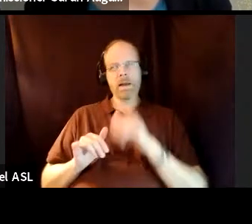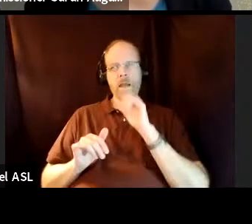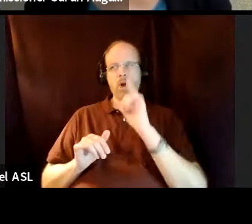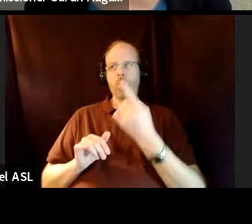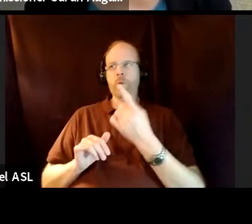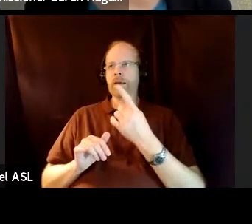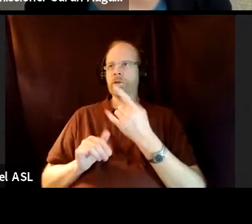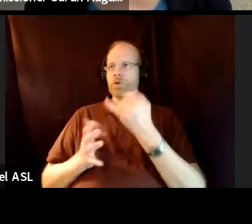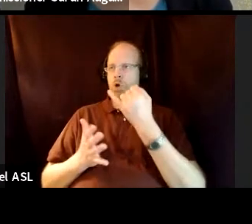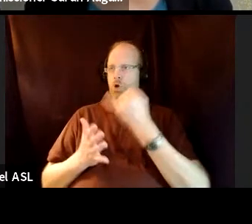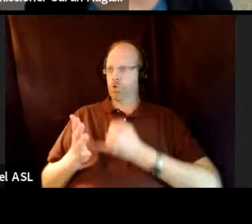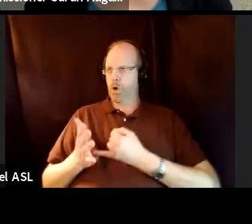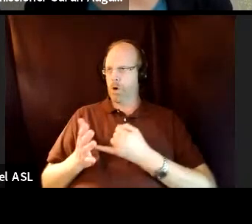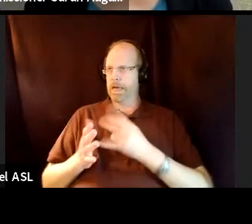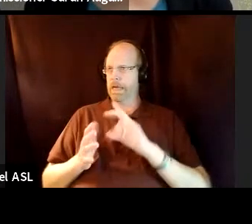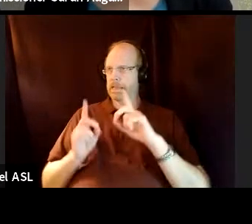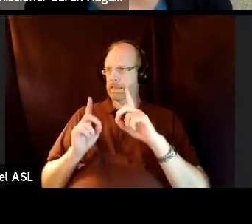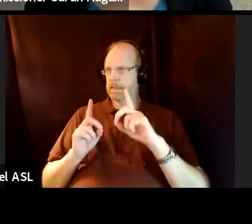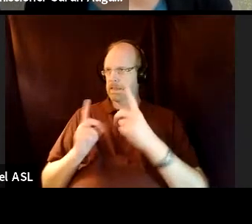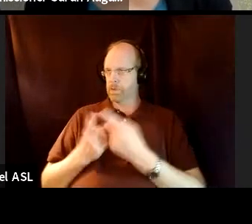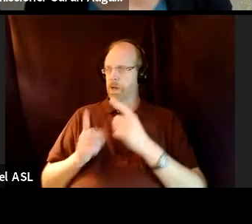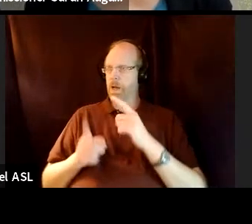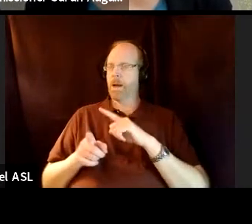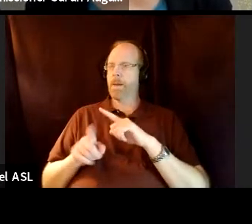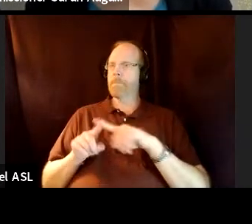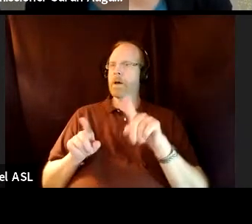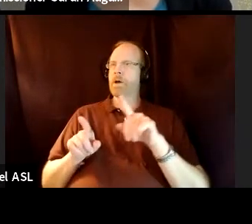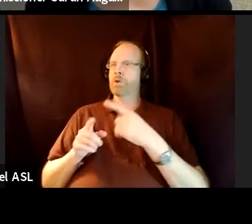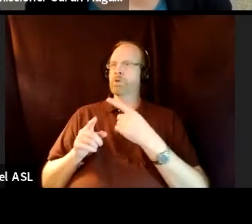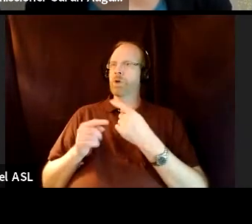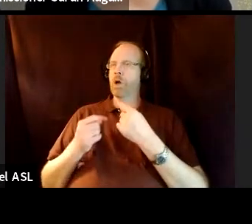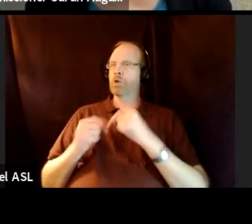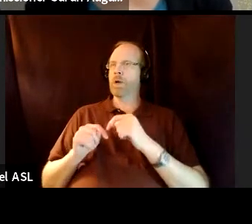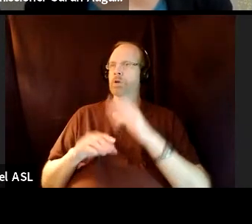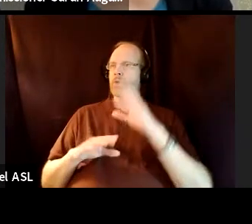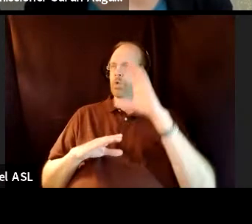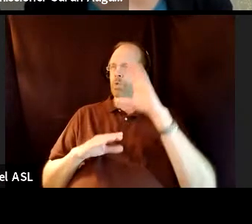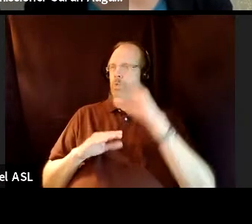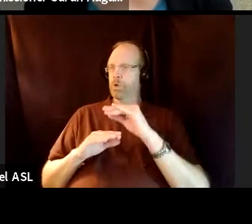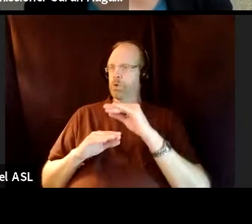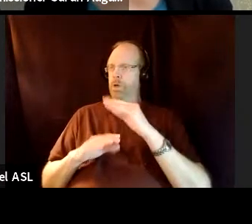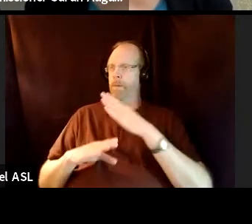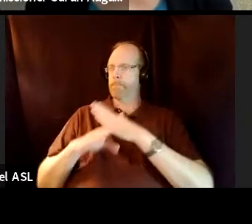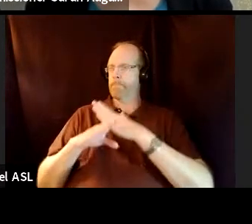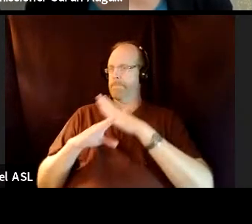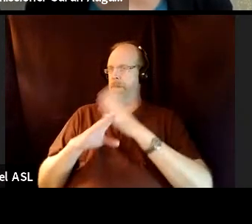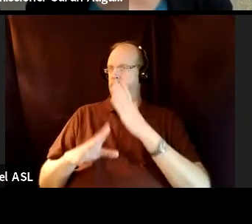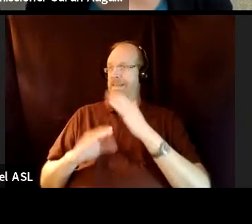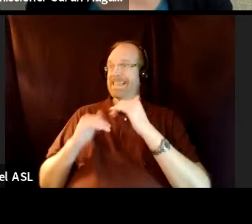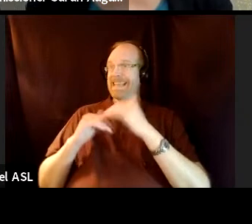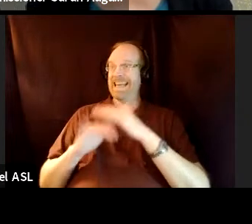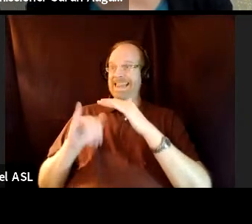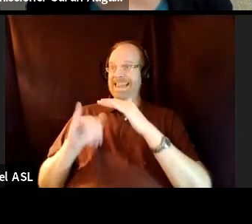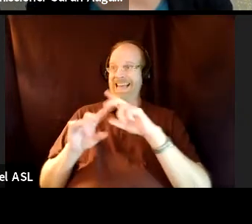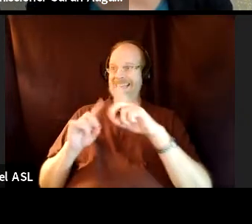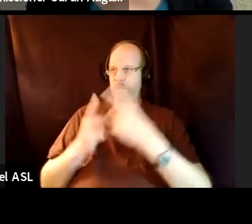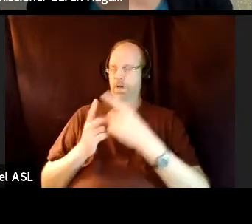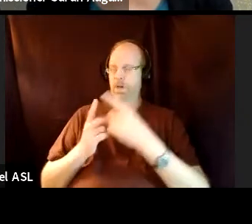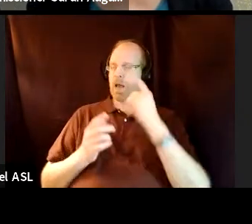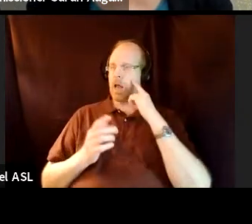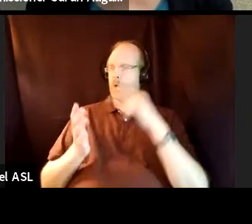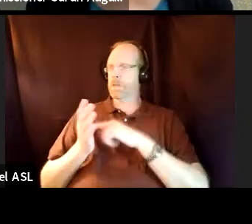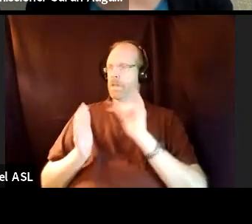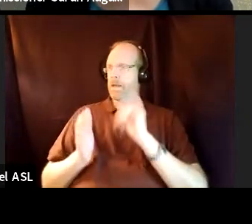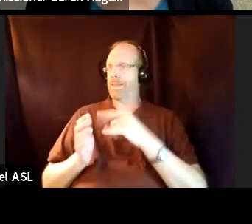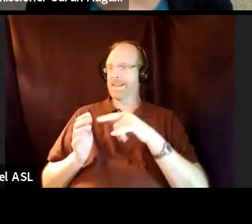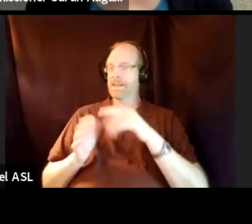of drawing the district, but trying to reduce the barriers within the eventual district. And I noted that this is also